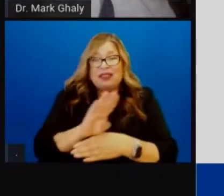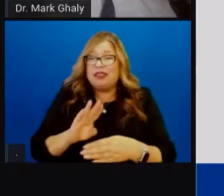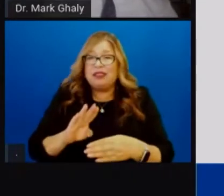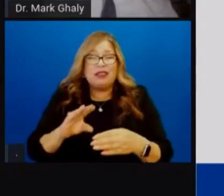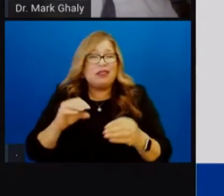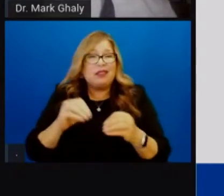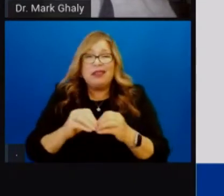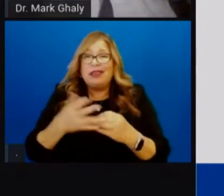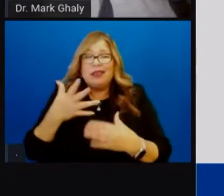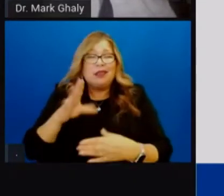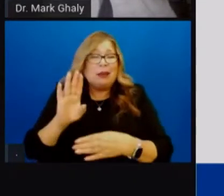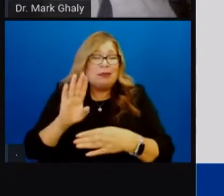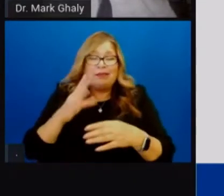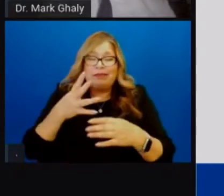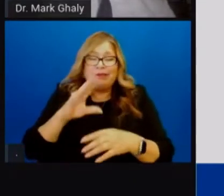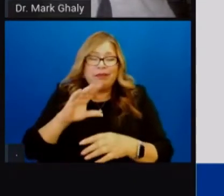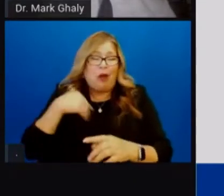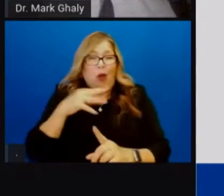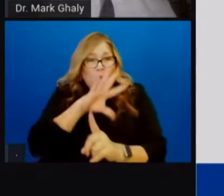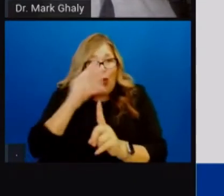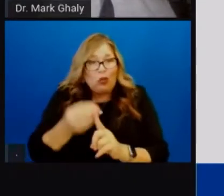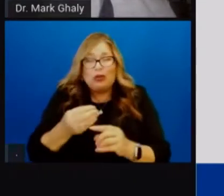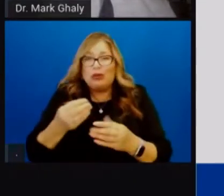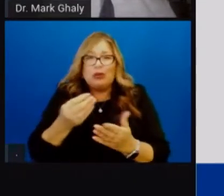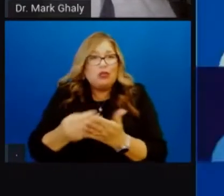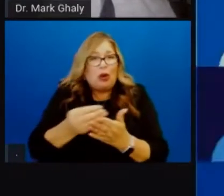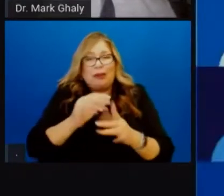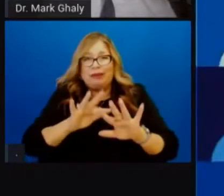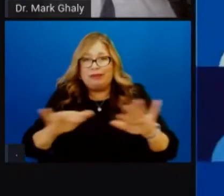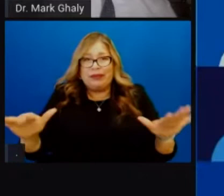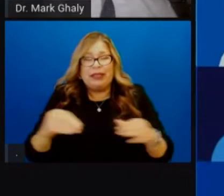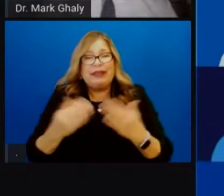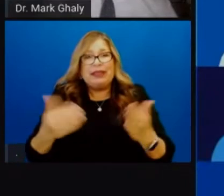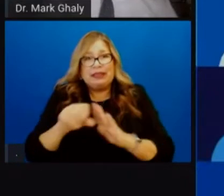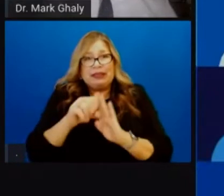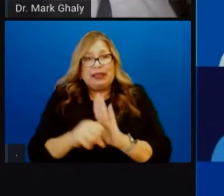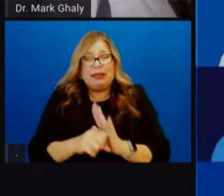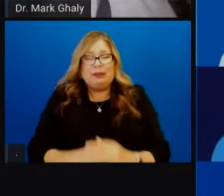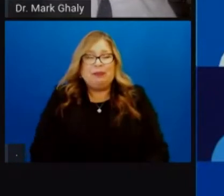and commerce in this state. Next slide.